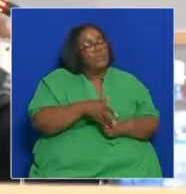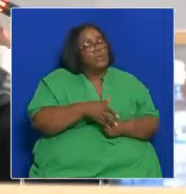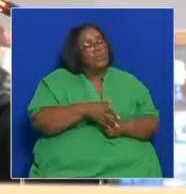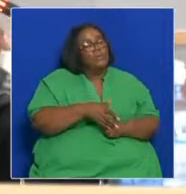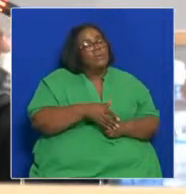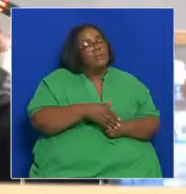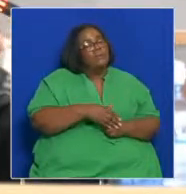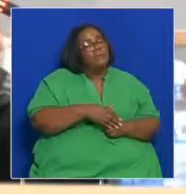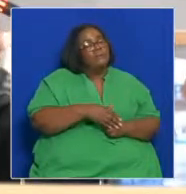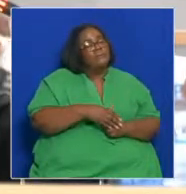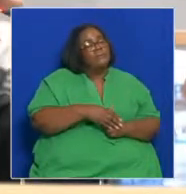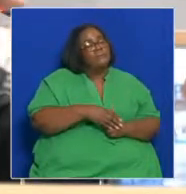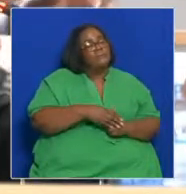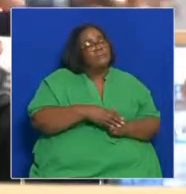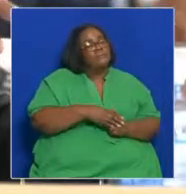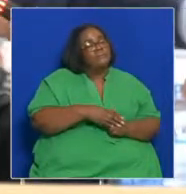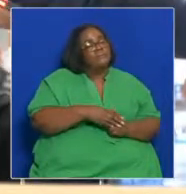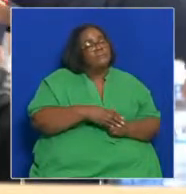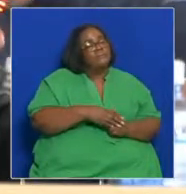of all,